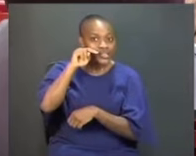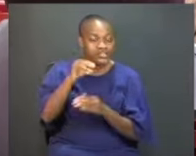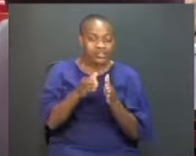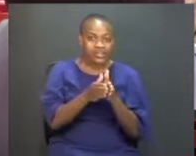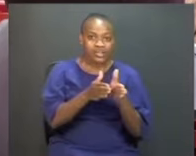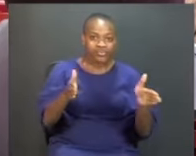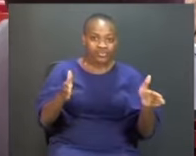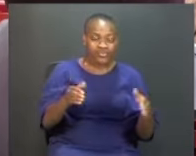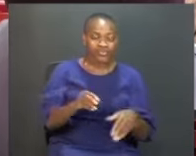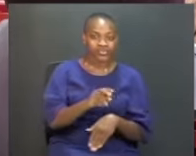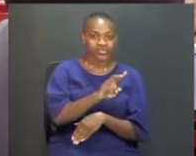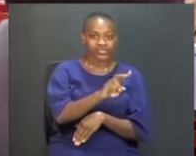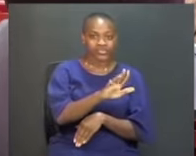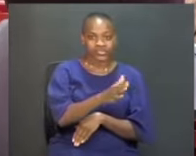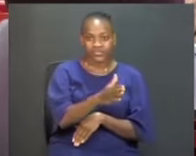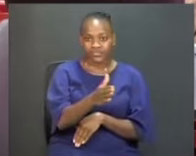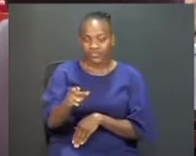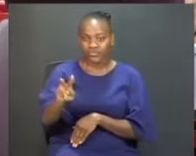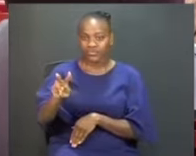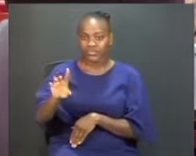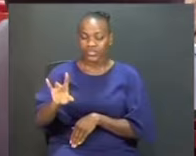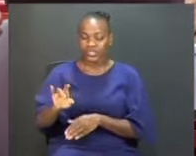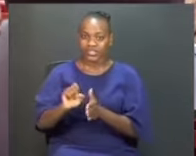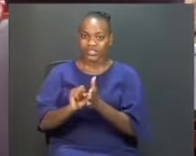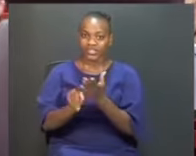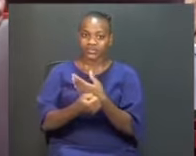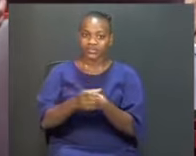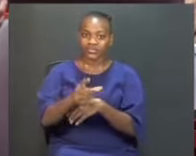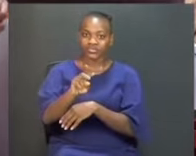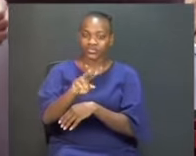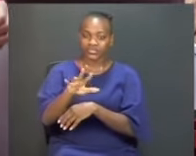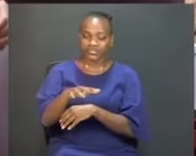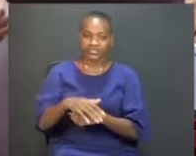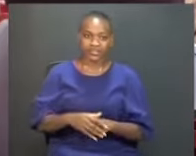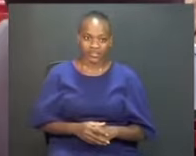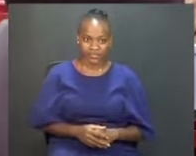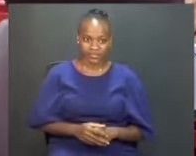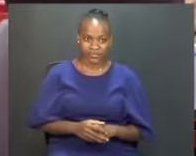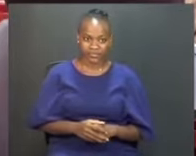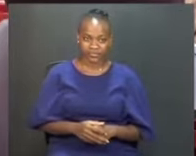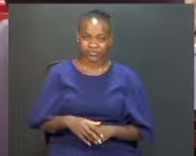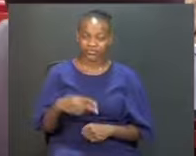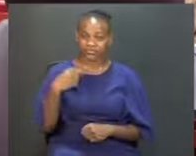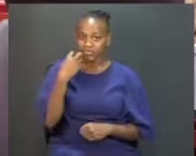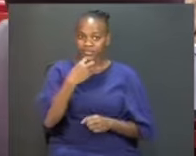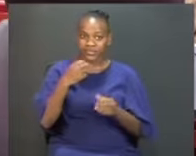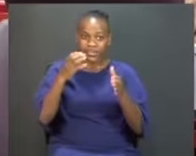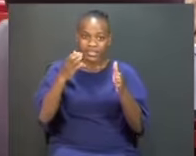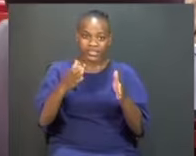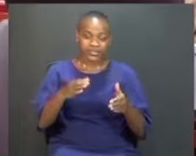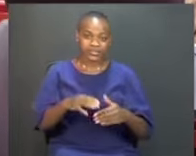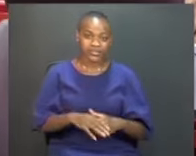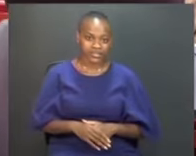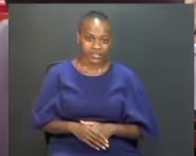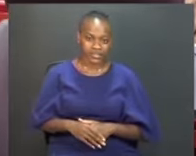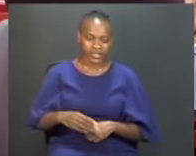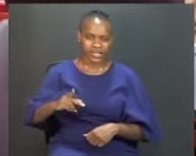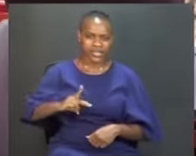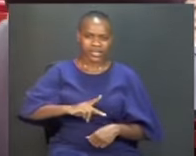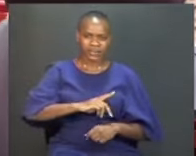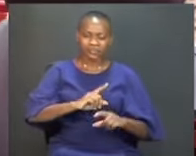28th September 2025. Mr. Speaker, this Parliament's